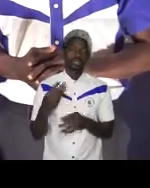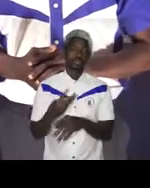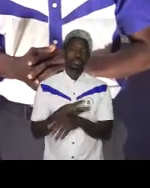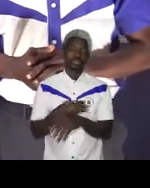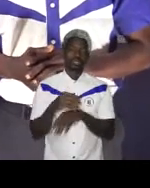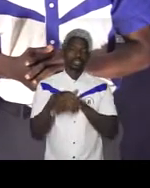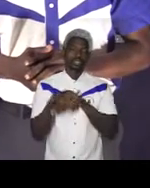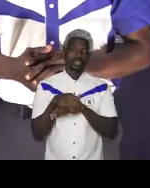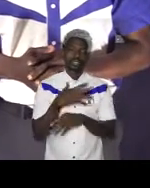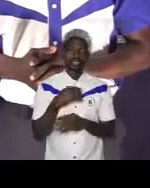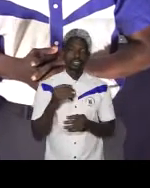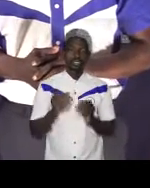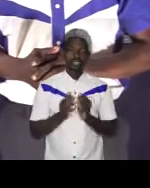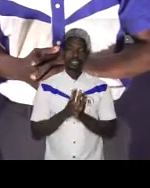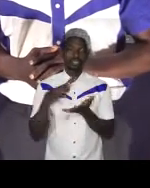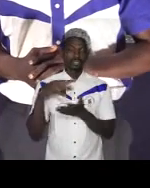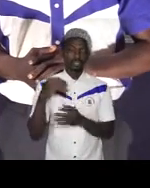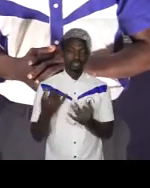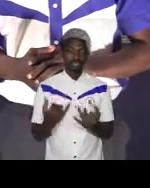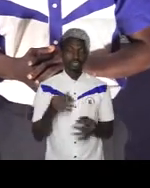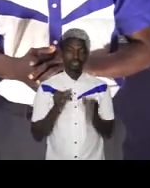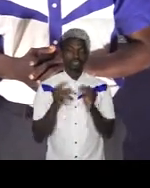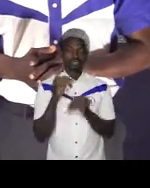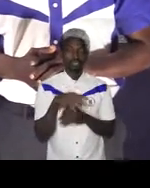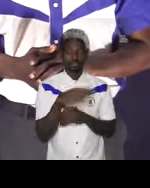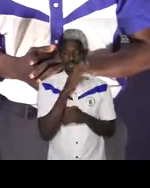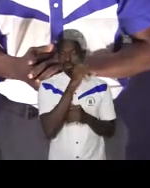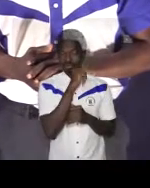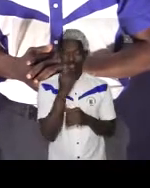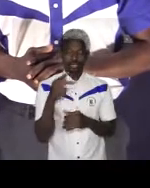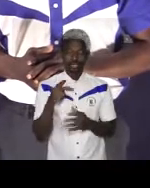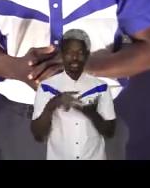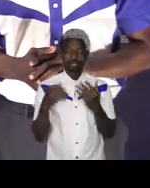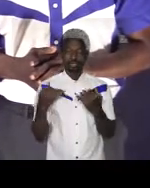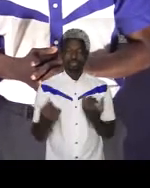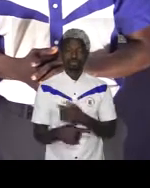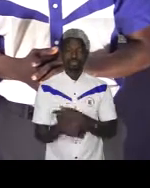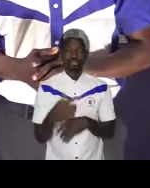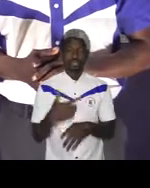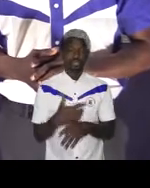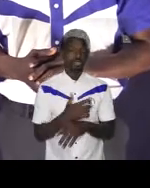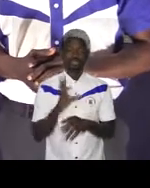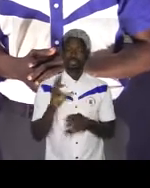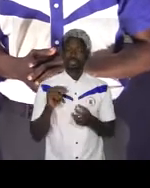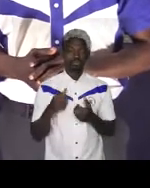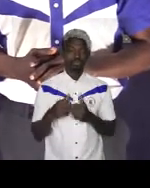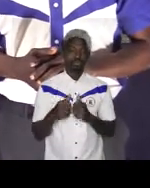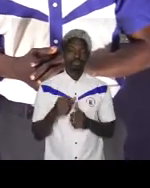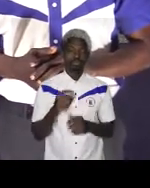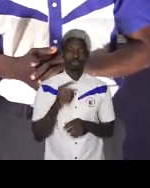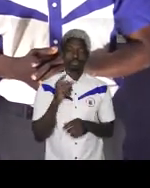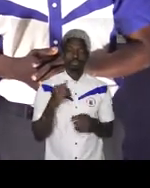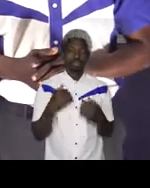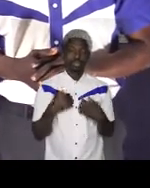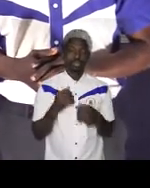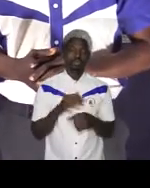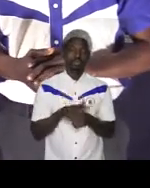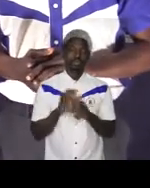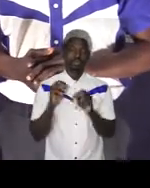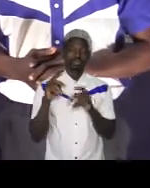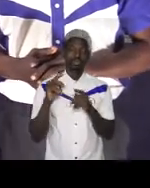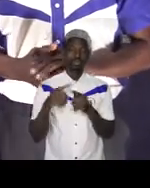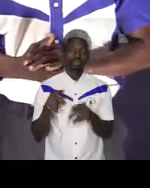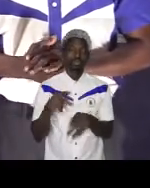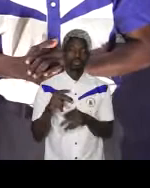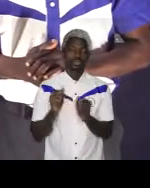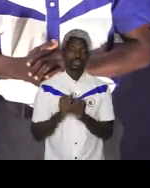and of course, general studies. Now, if you missed out any portion of today's lesson, don't fret, my friend. You still have enough opportunity